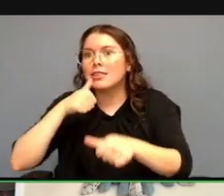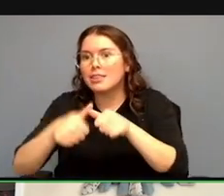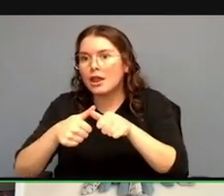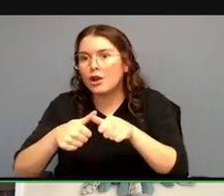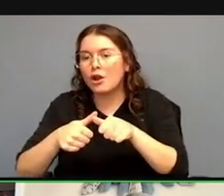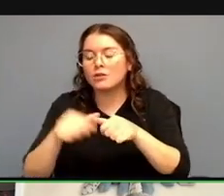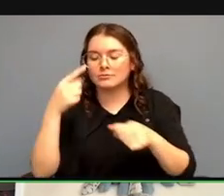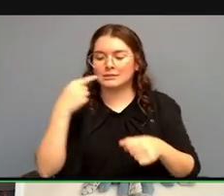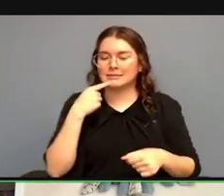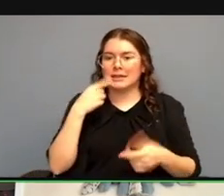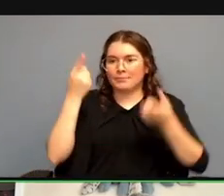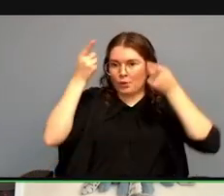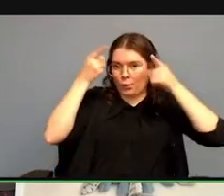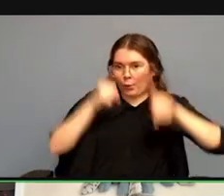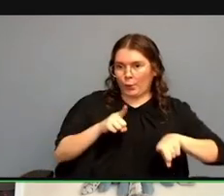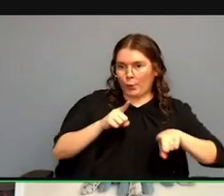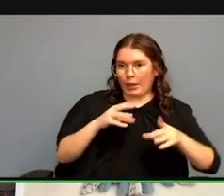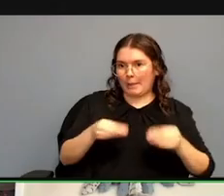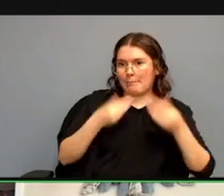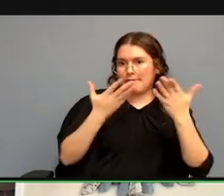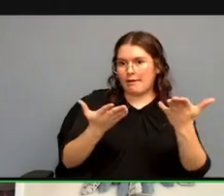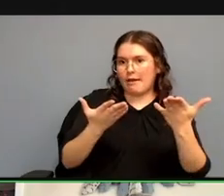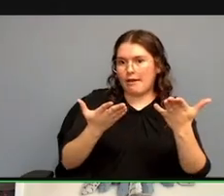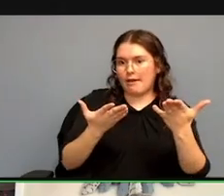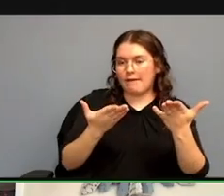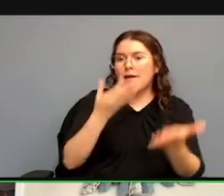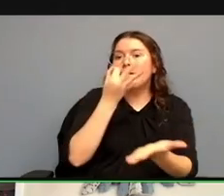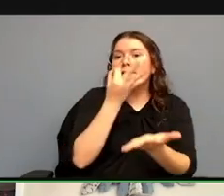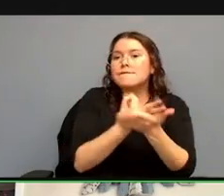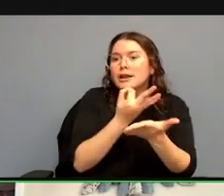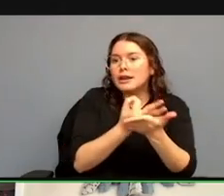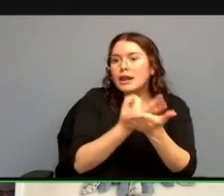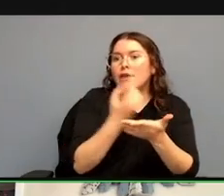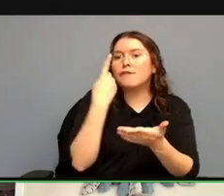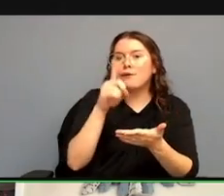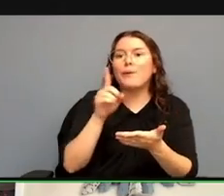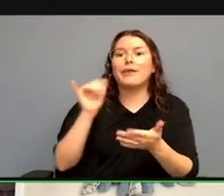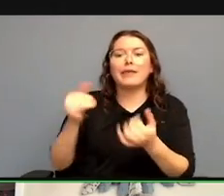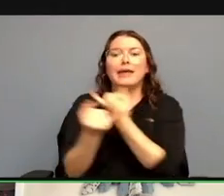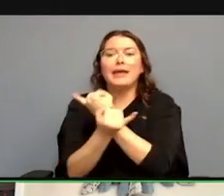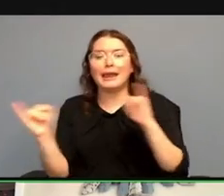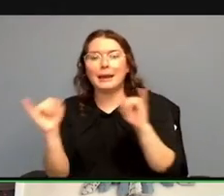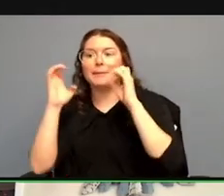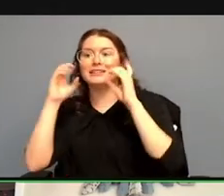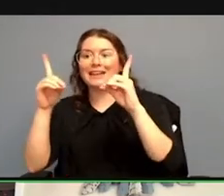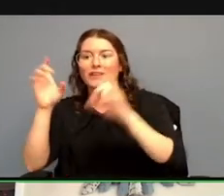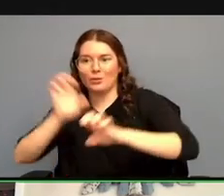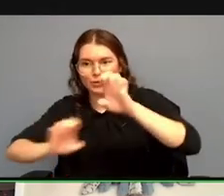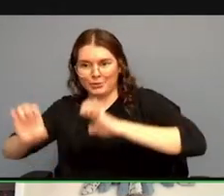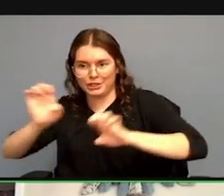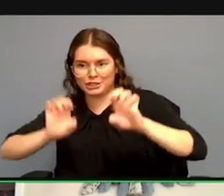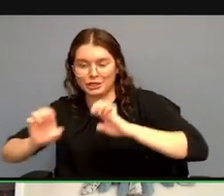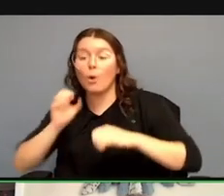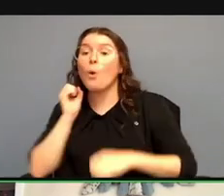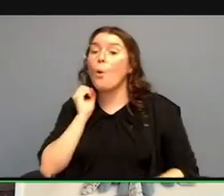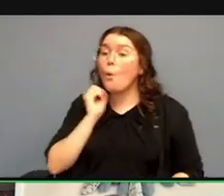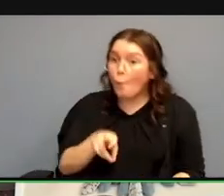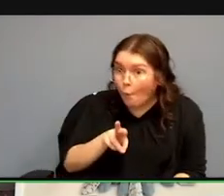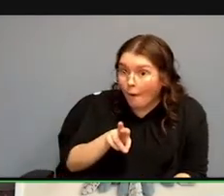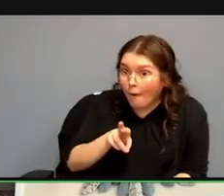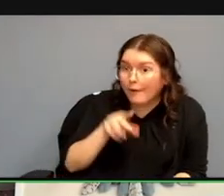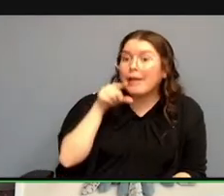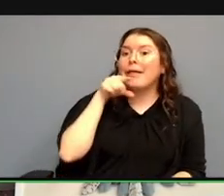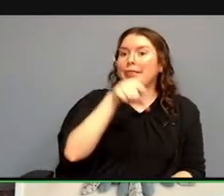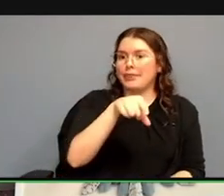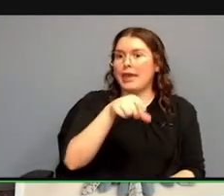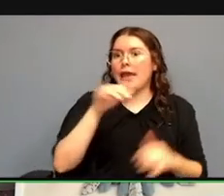to provide funding for the independent educational evaluations, or they have